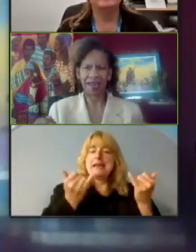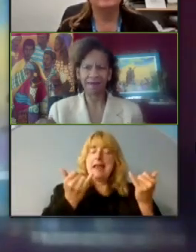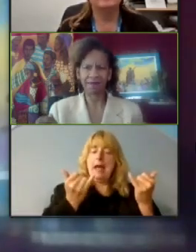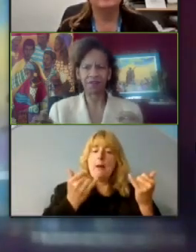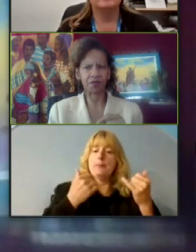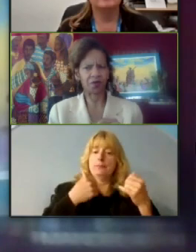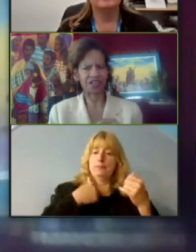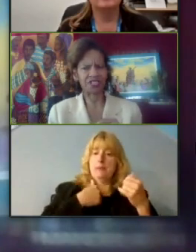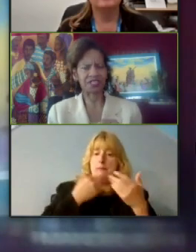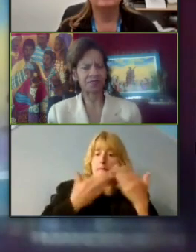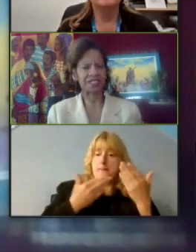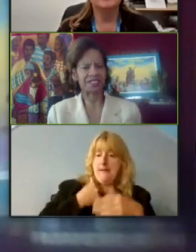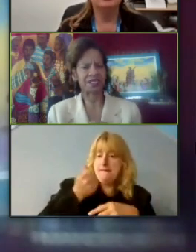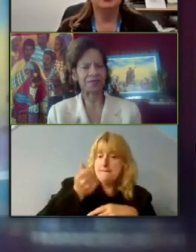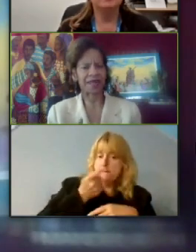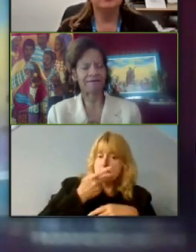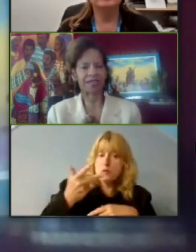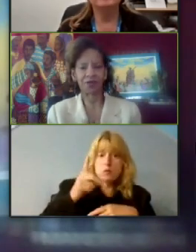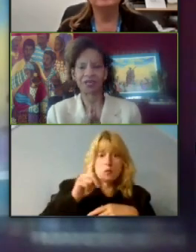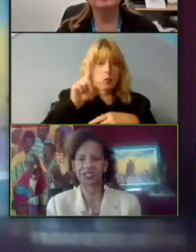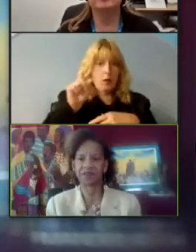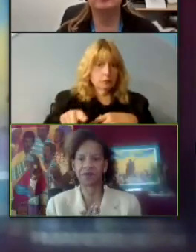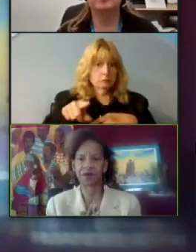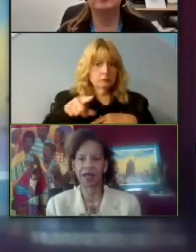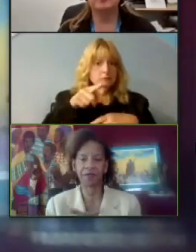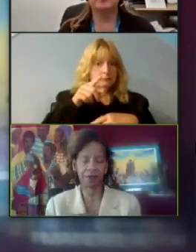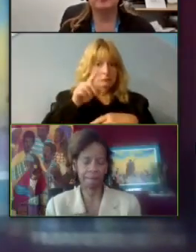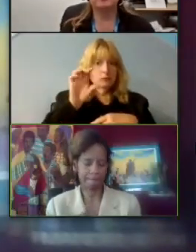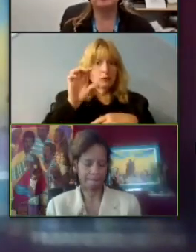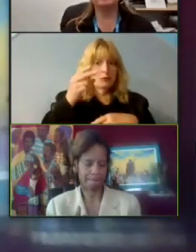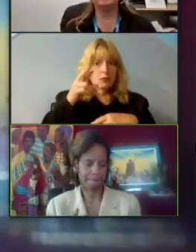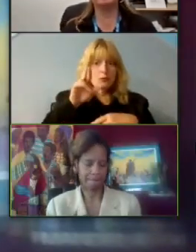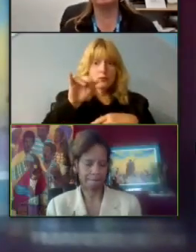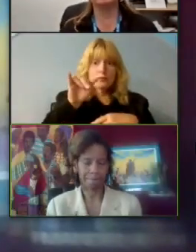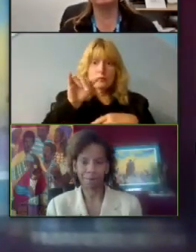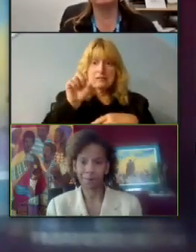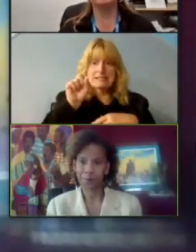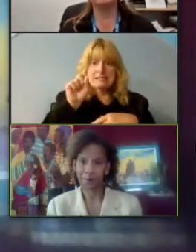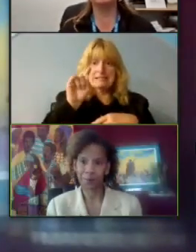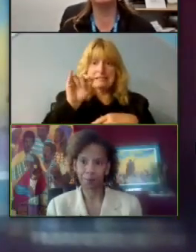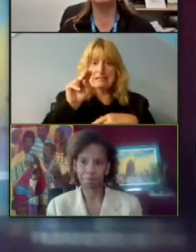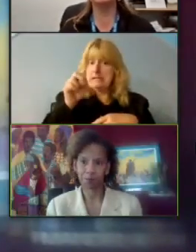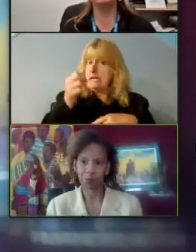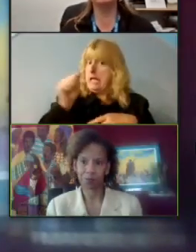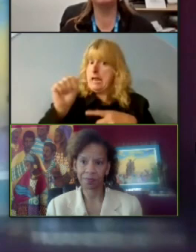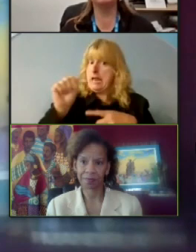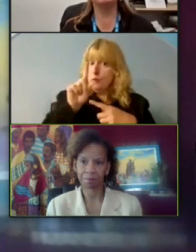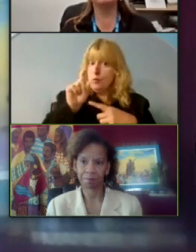we might have a few questions. Christine, do we have any questions for health?